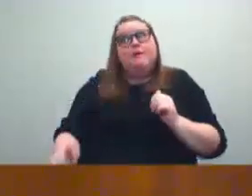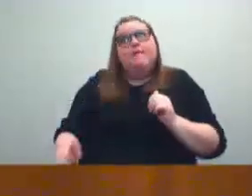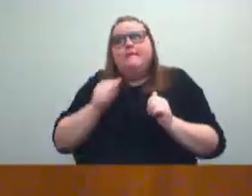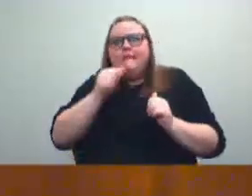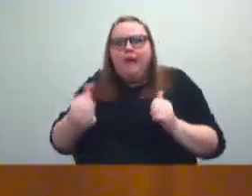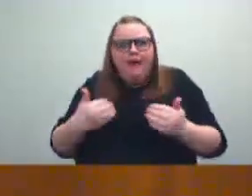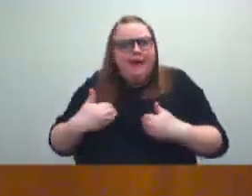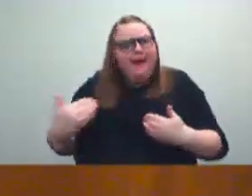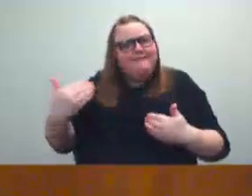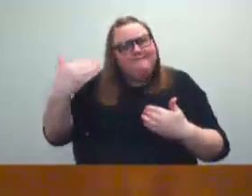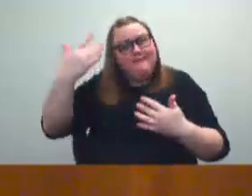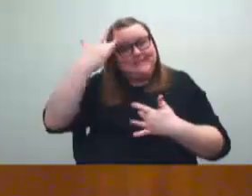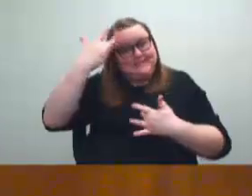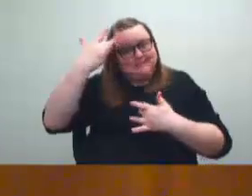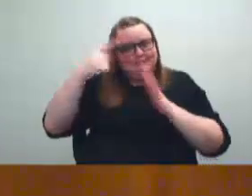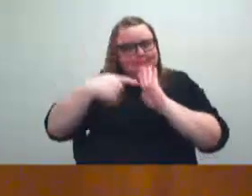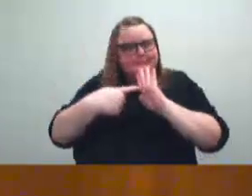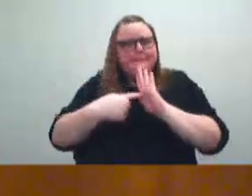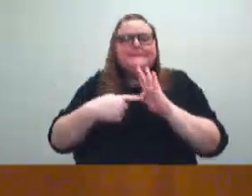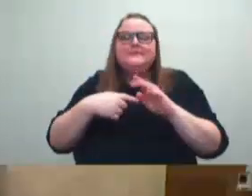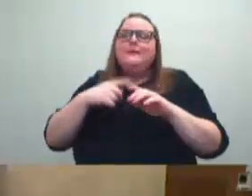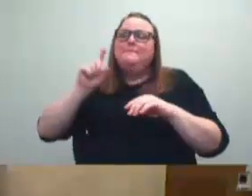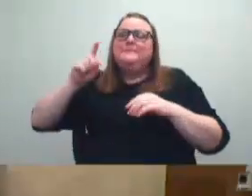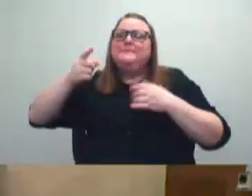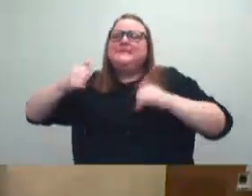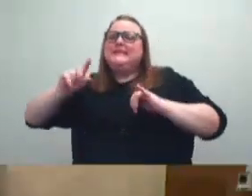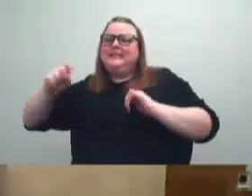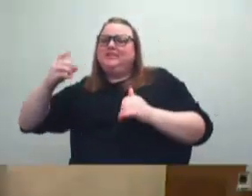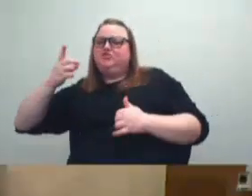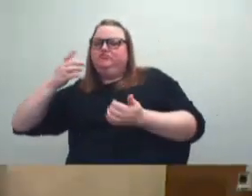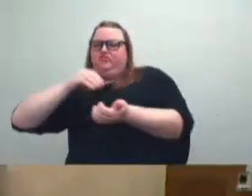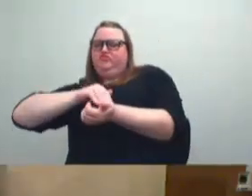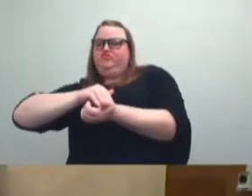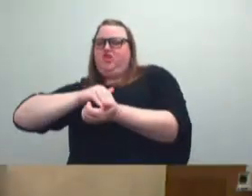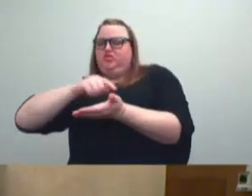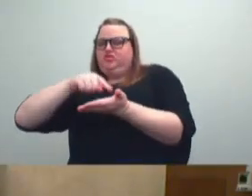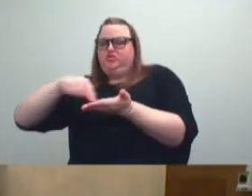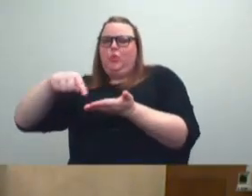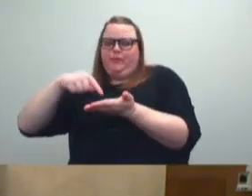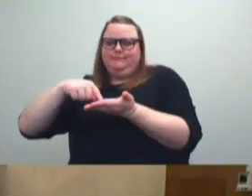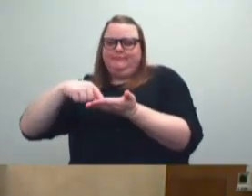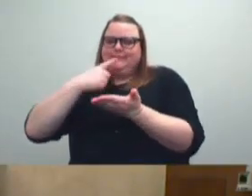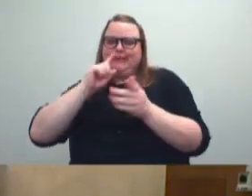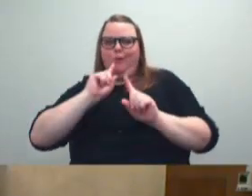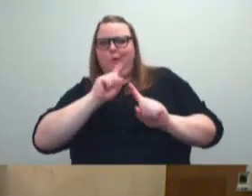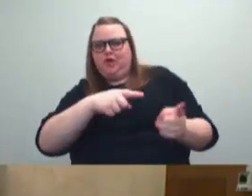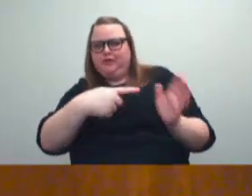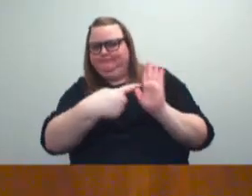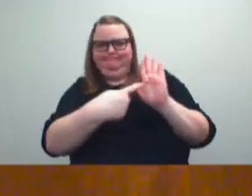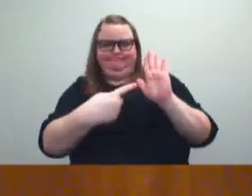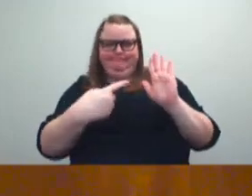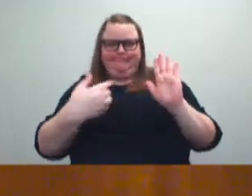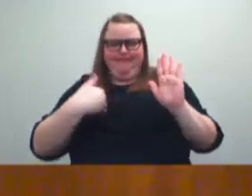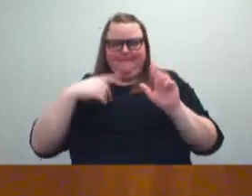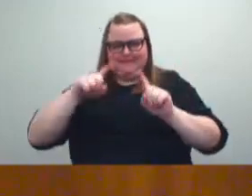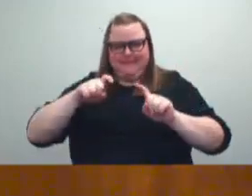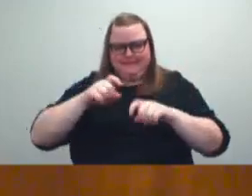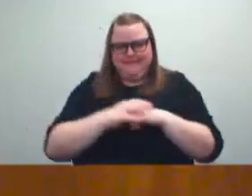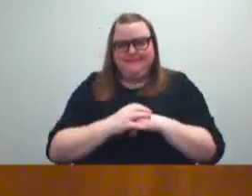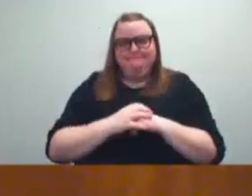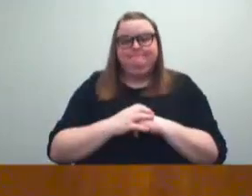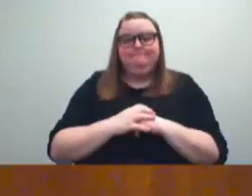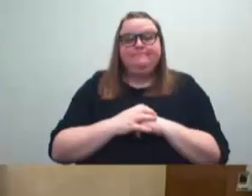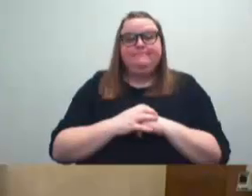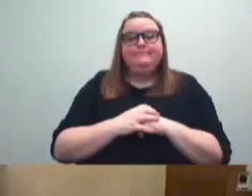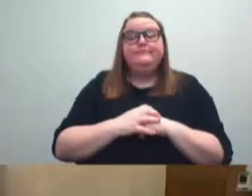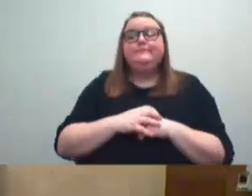need the physician order. But you could call Renown and a physician will help you get that order, am I right? Correct. Yes. And So I would, want everyone to think that, because a lot of